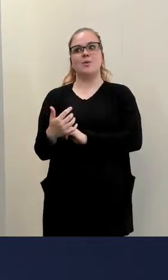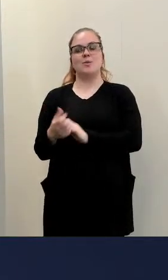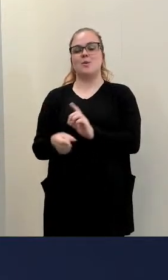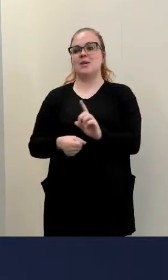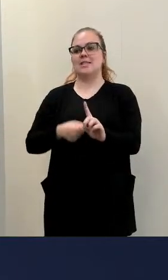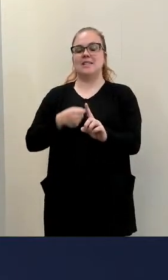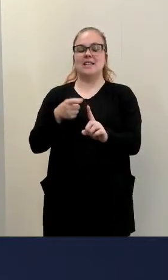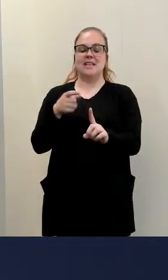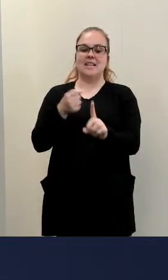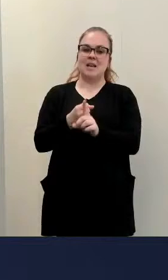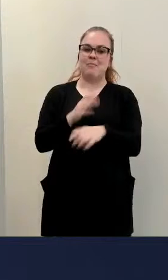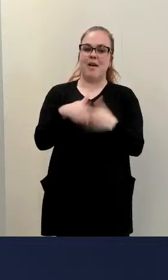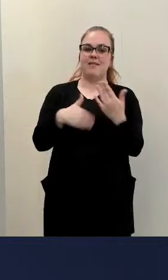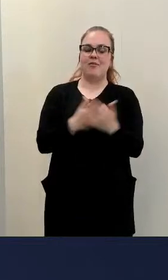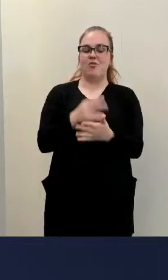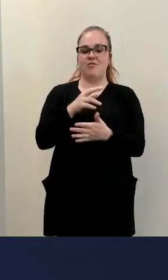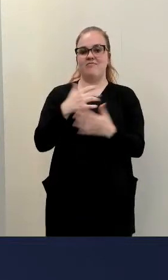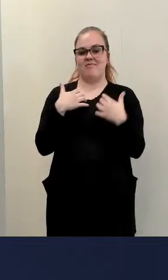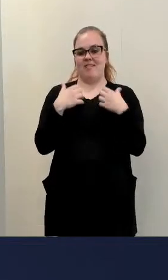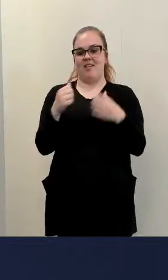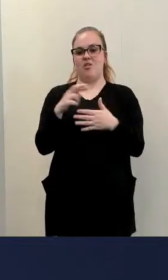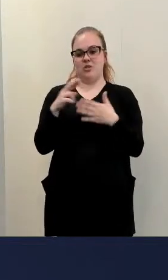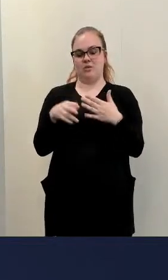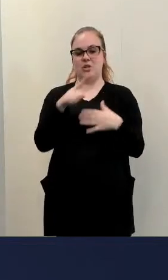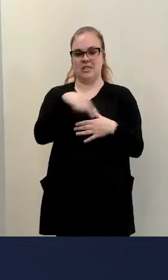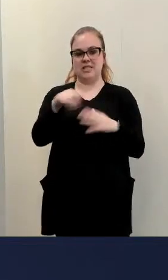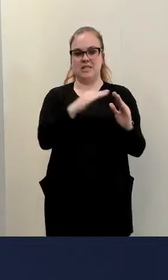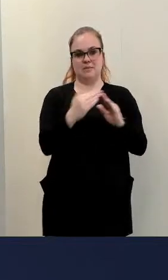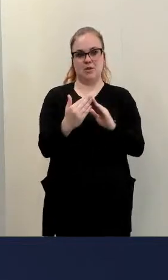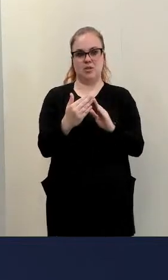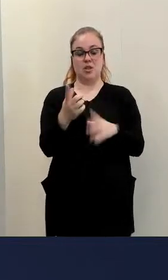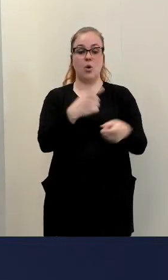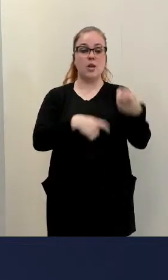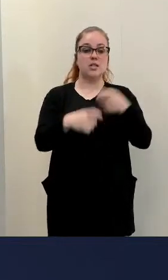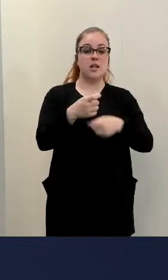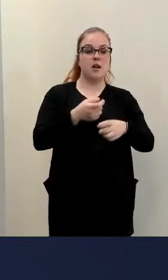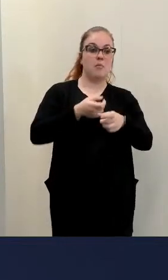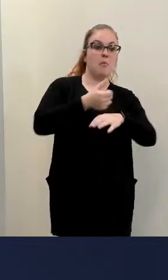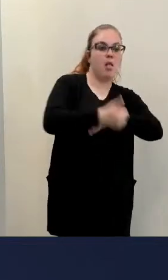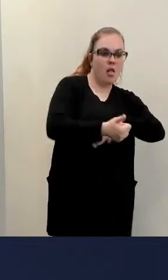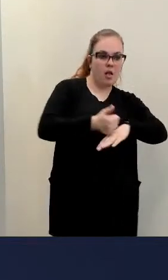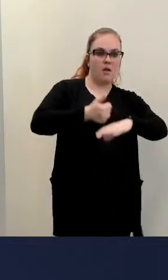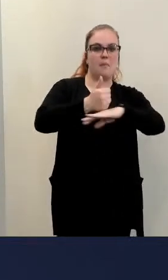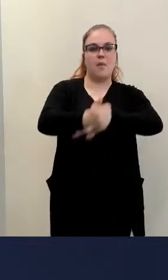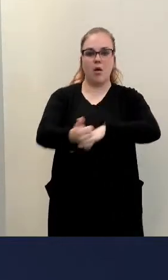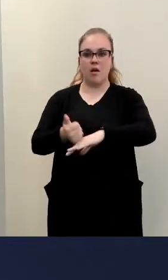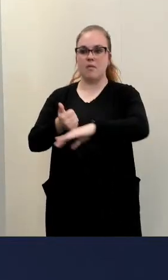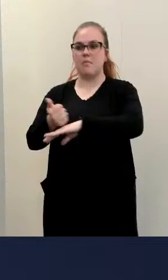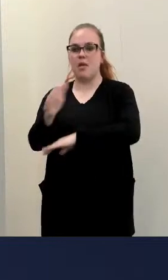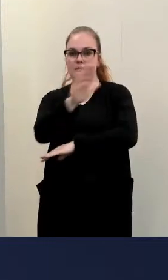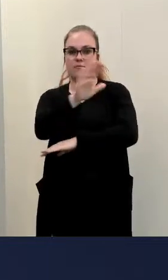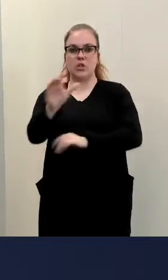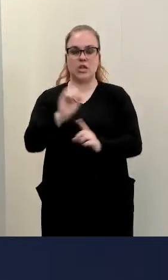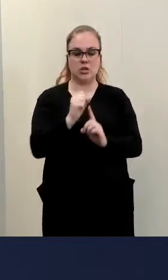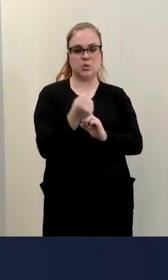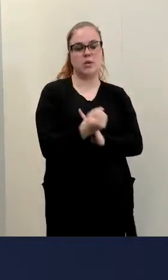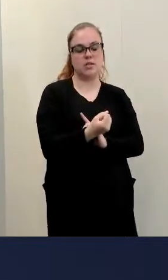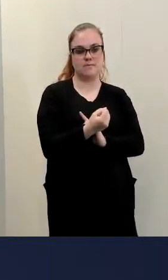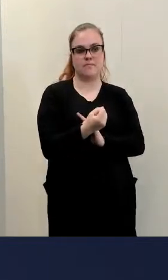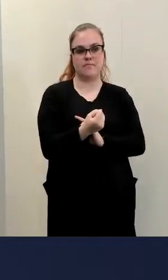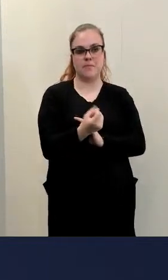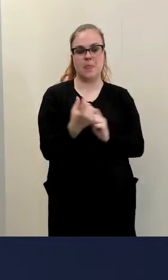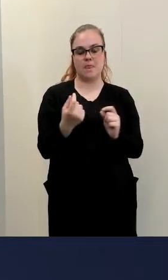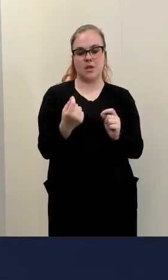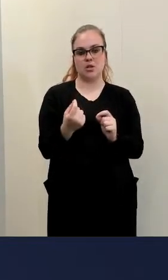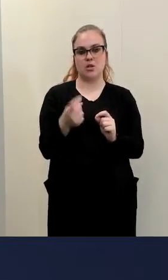health outcomes in these communities. So instead of just blaming people for their condition, we